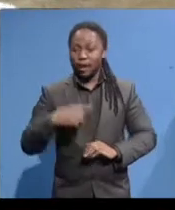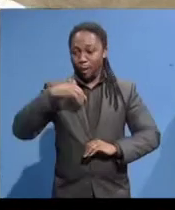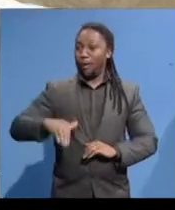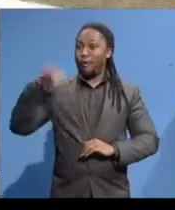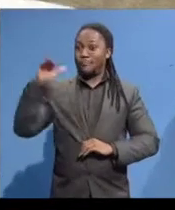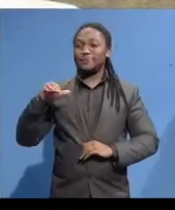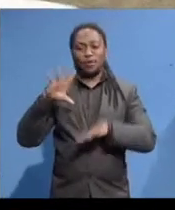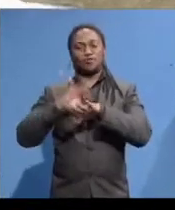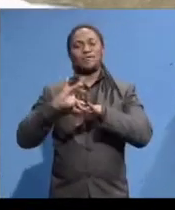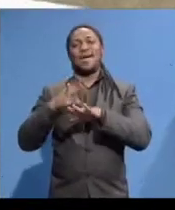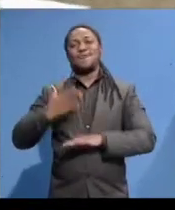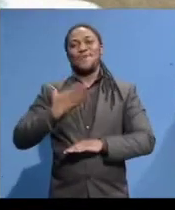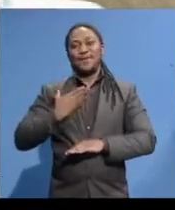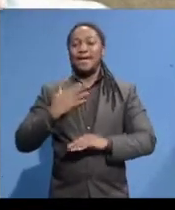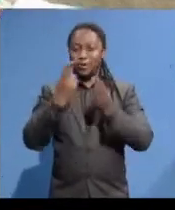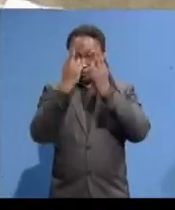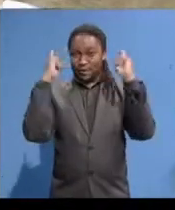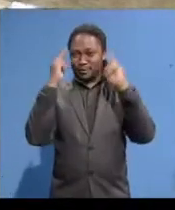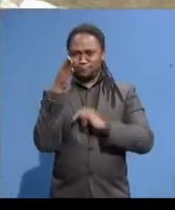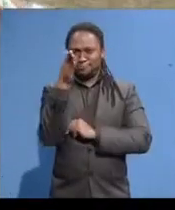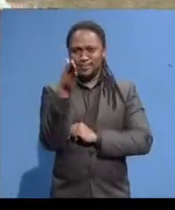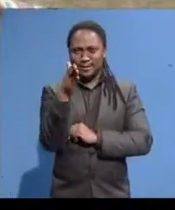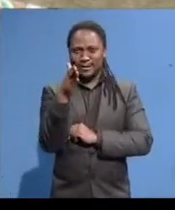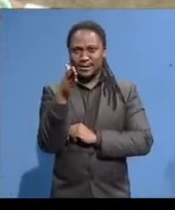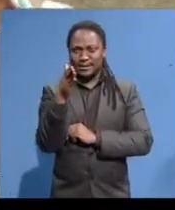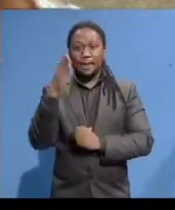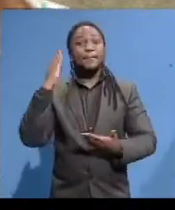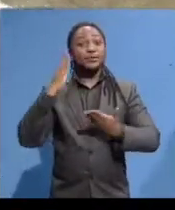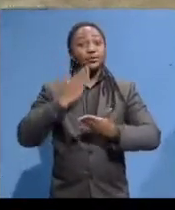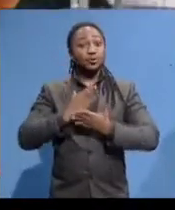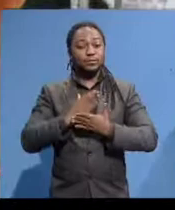a doctor, to go to university and to be a doctor to help